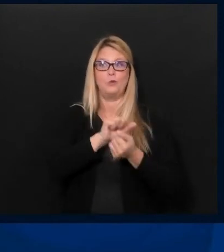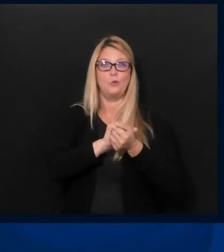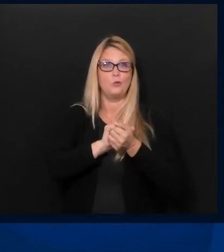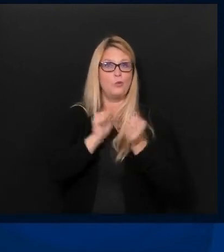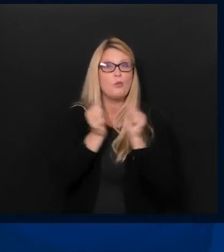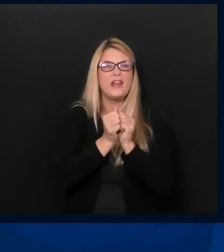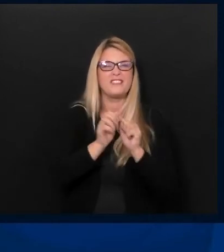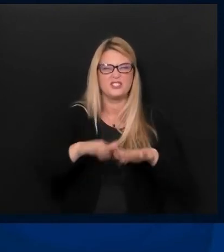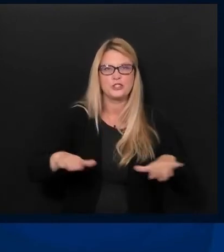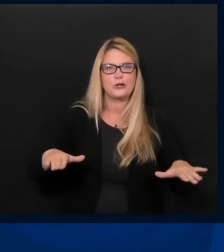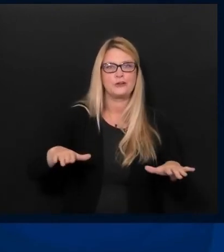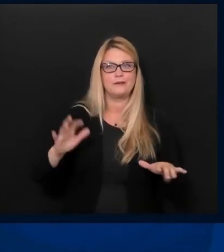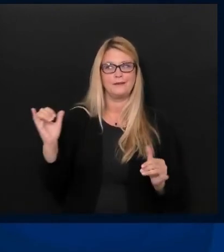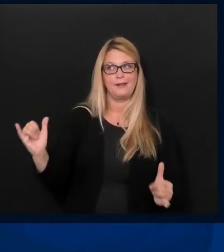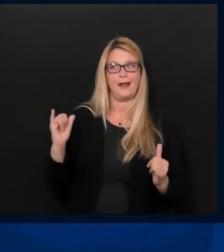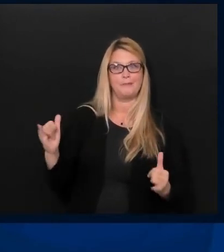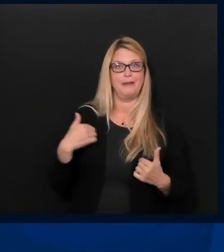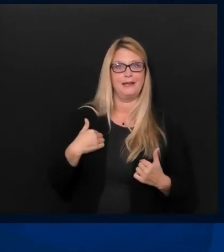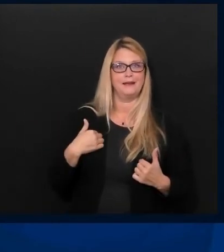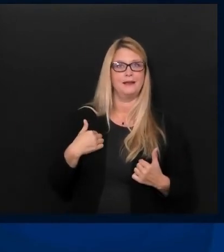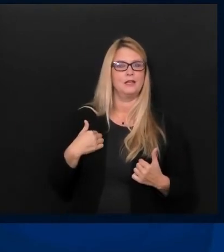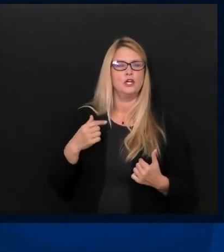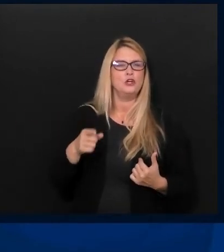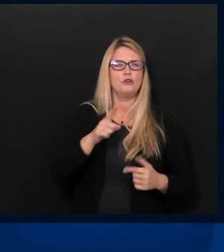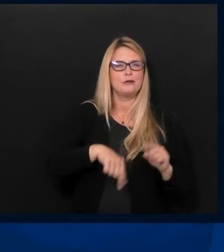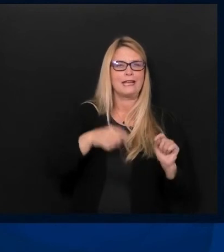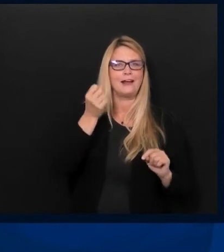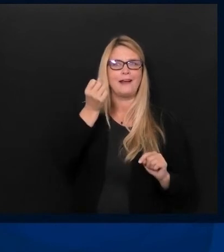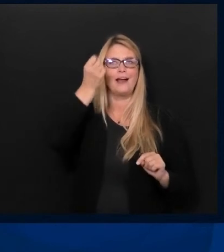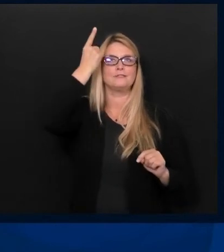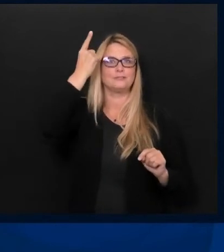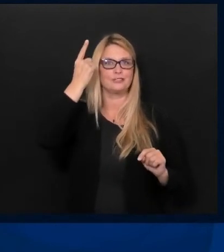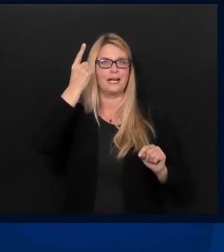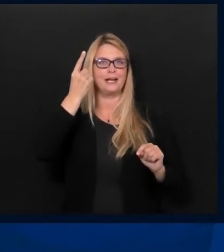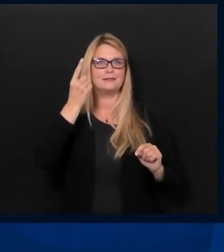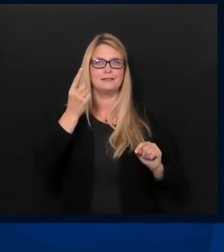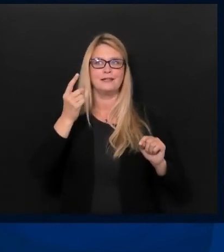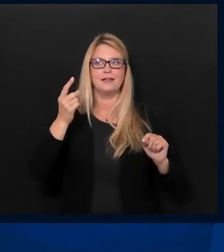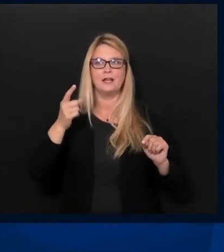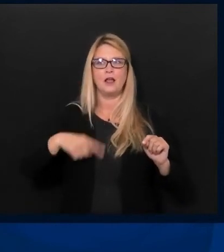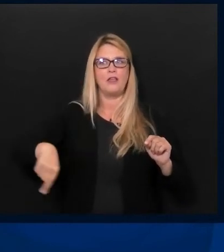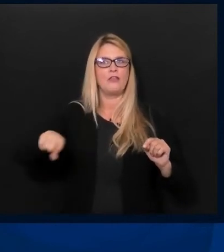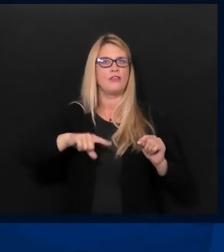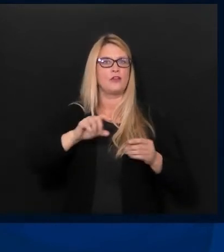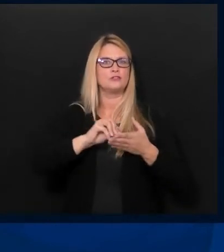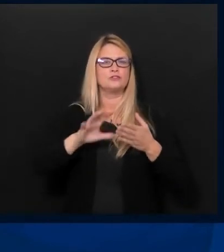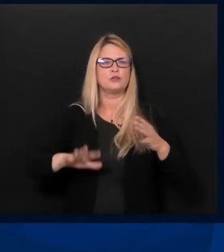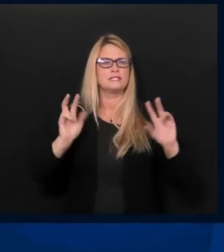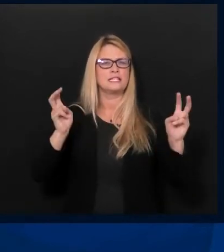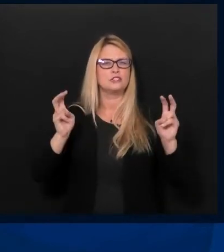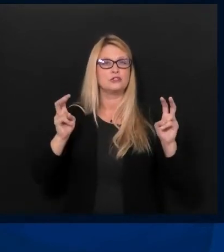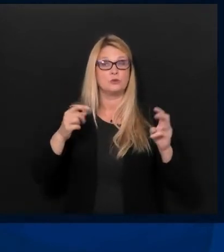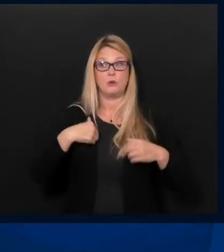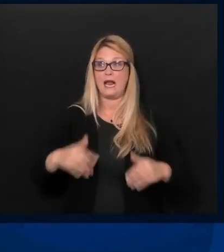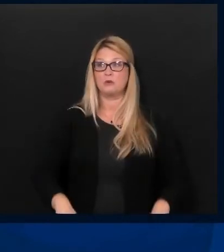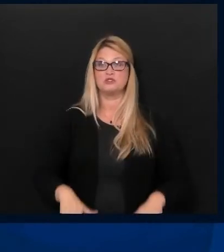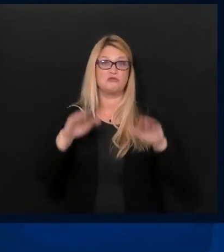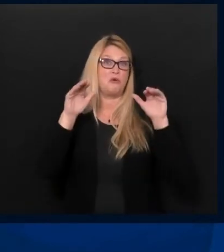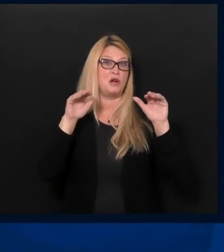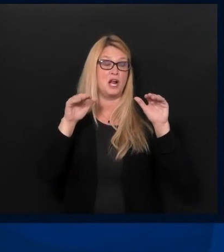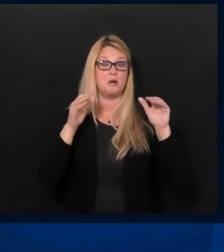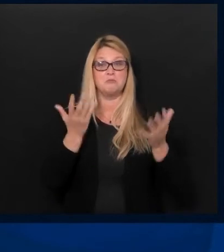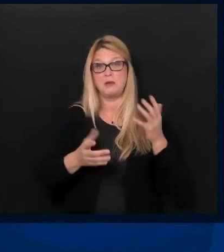with the kids, you can't fathom the issues that today that they have to deal with. When I was growing up, probably